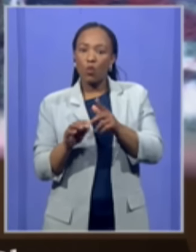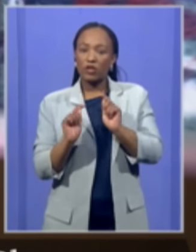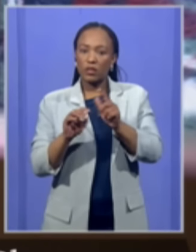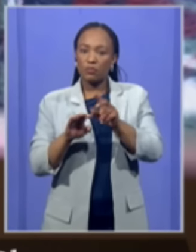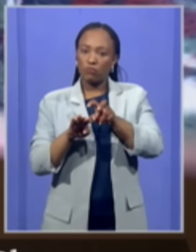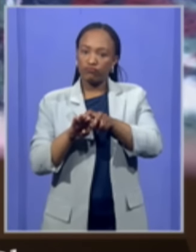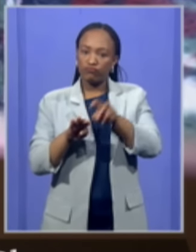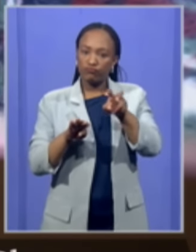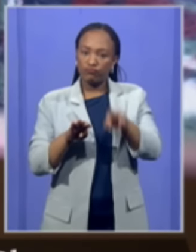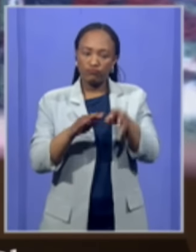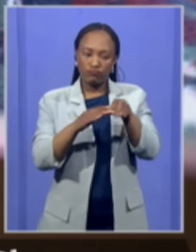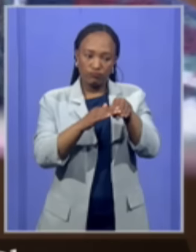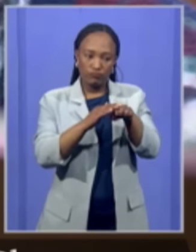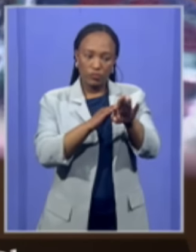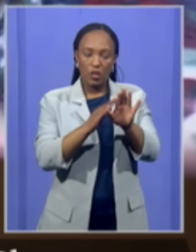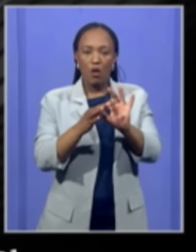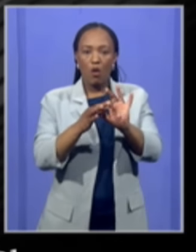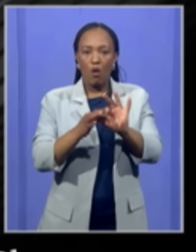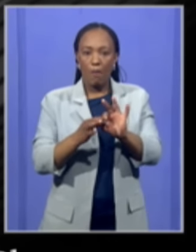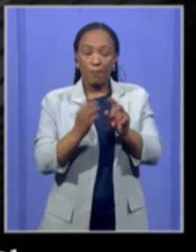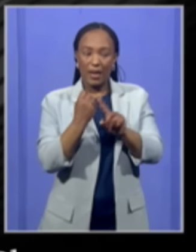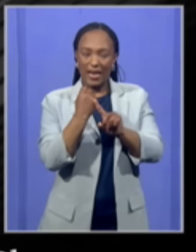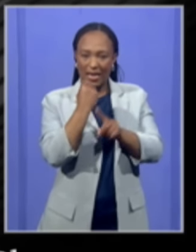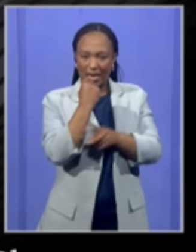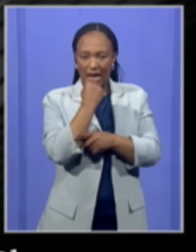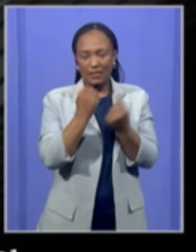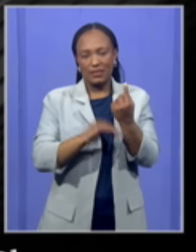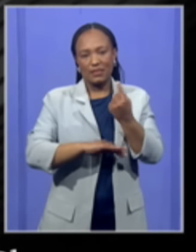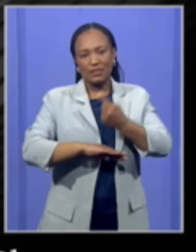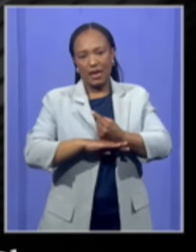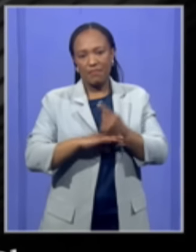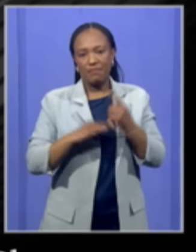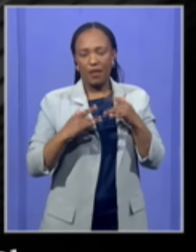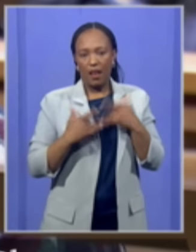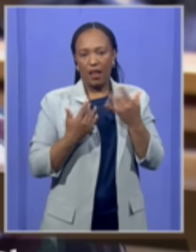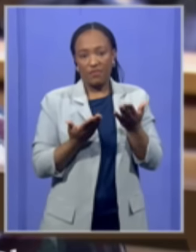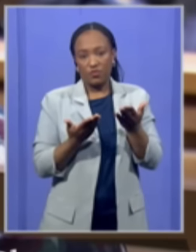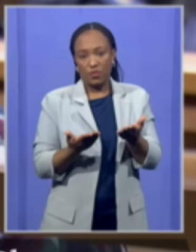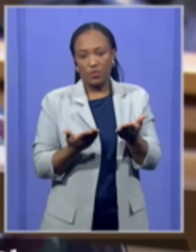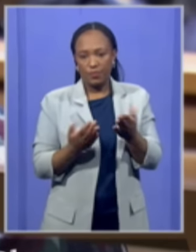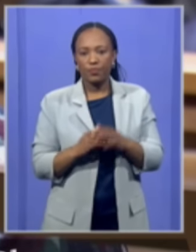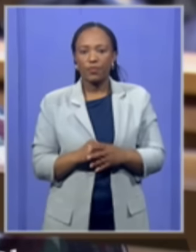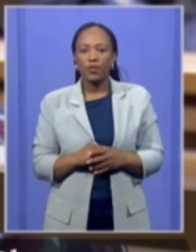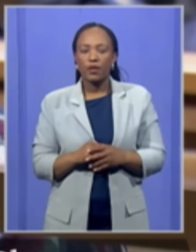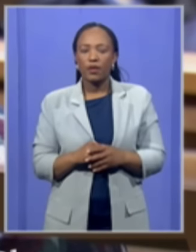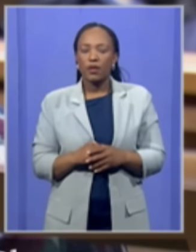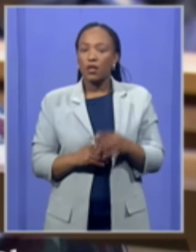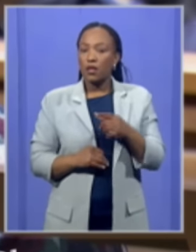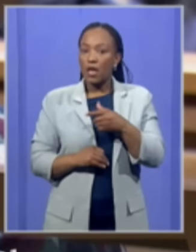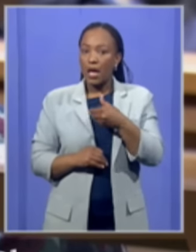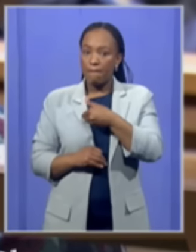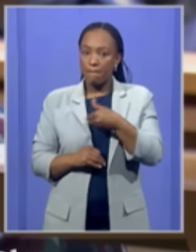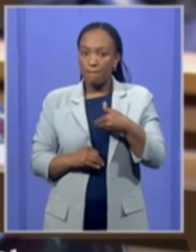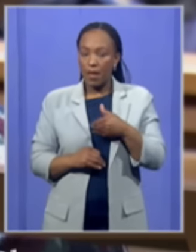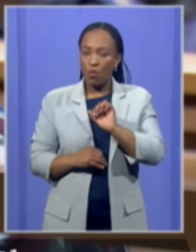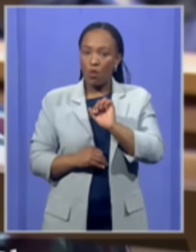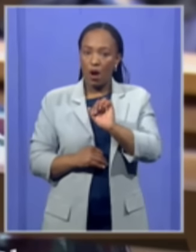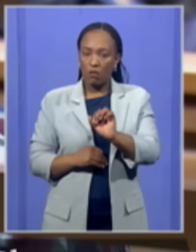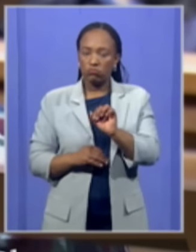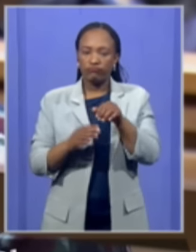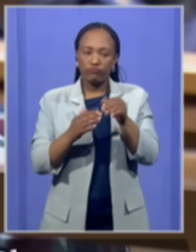lapeng leo e ne le letsatsi la ho qetela a bonwe a ntse a phela hona letsatsing leo mme wa hae o ne a